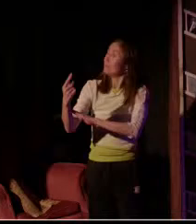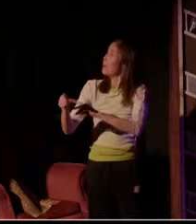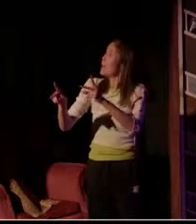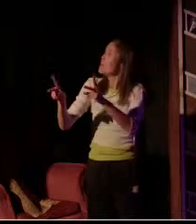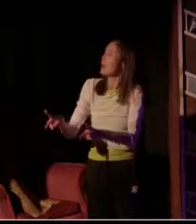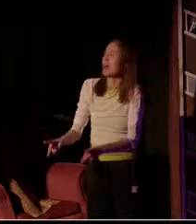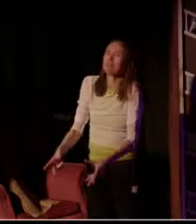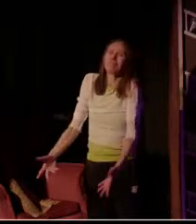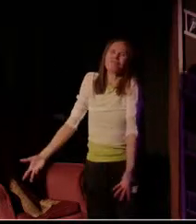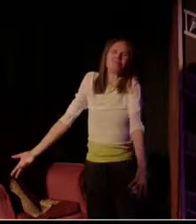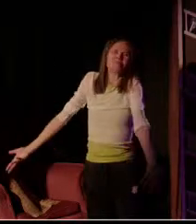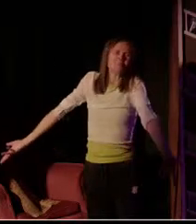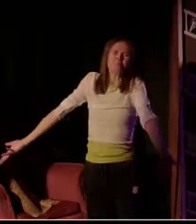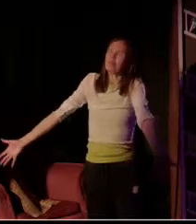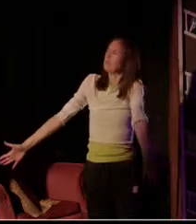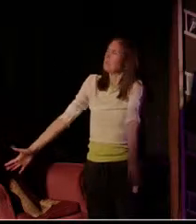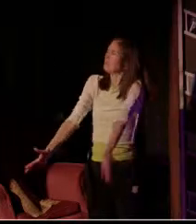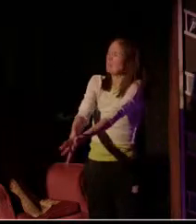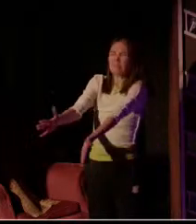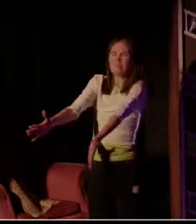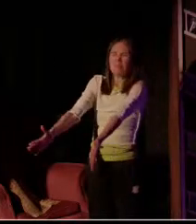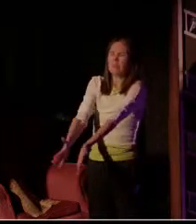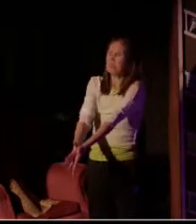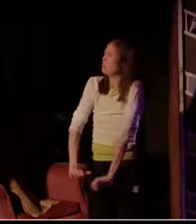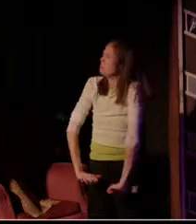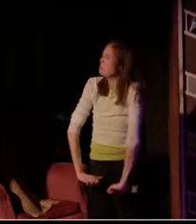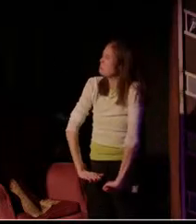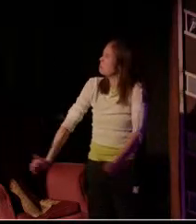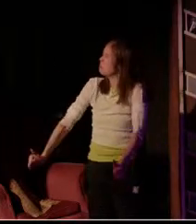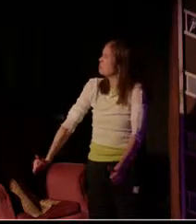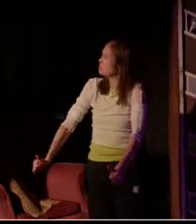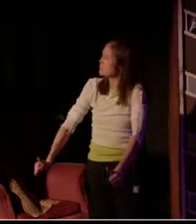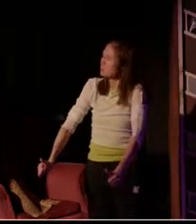shall live to die when I desire.